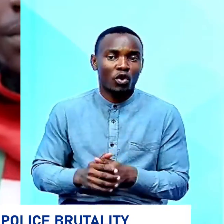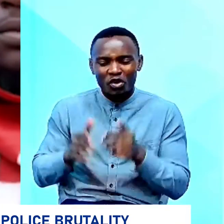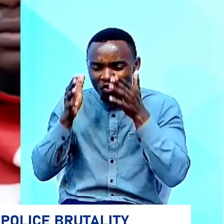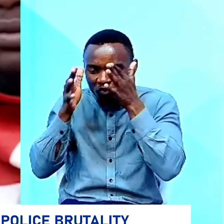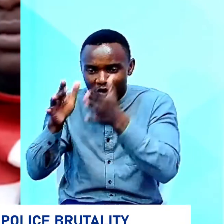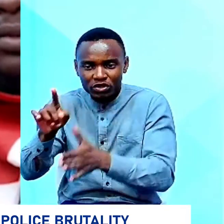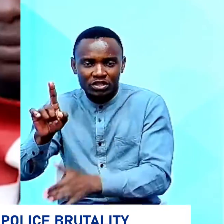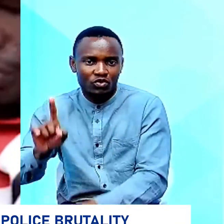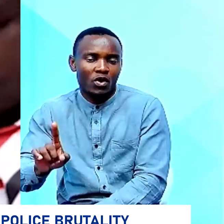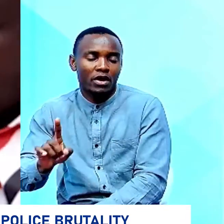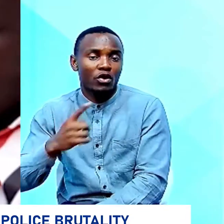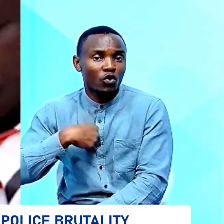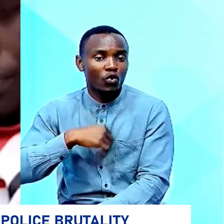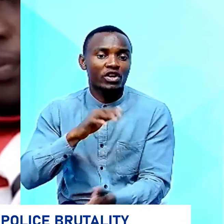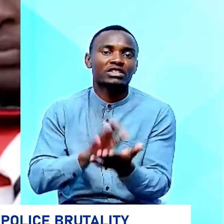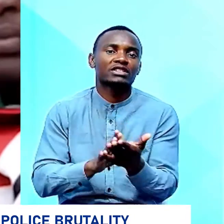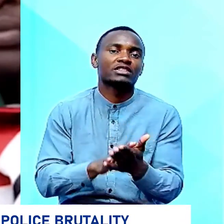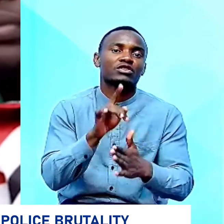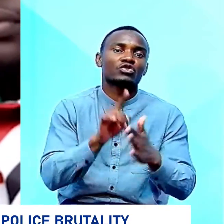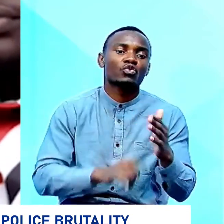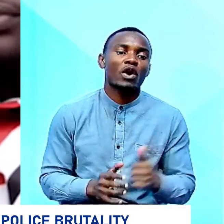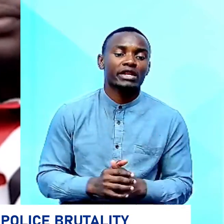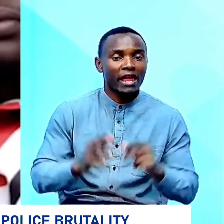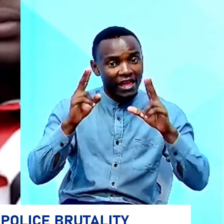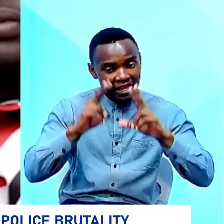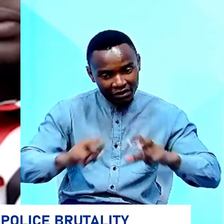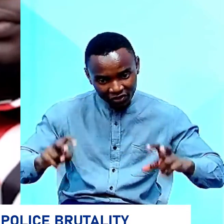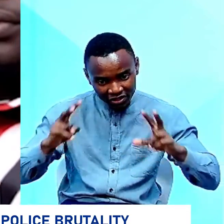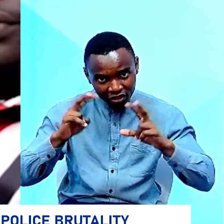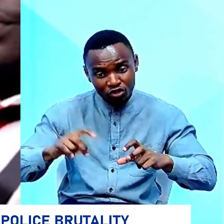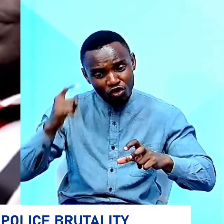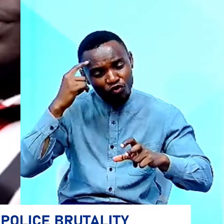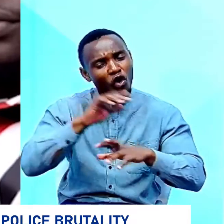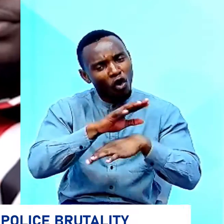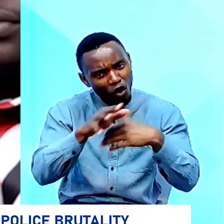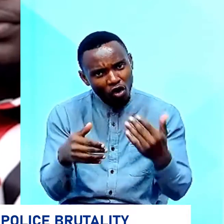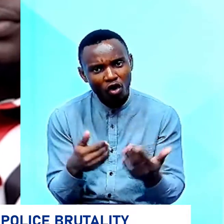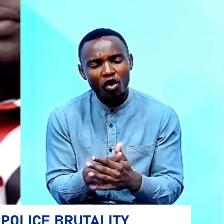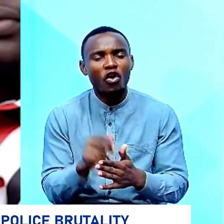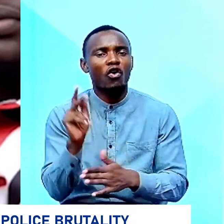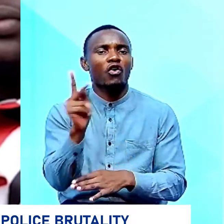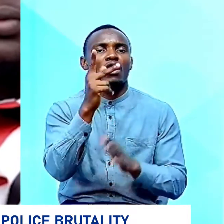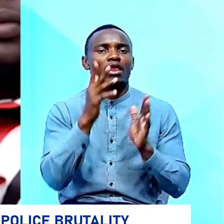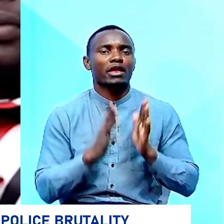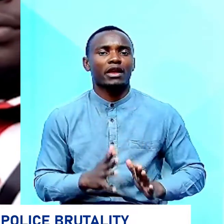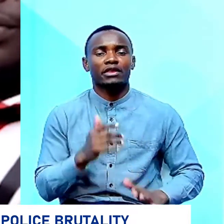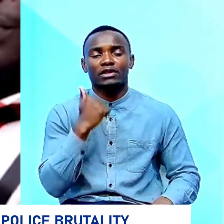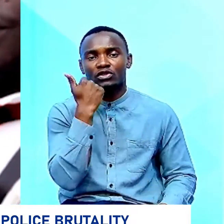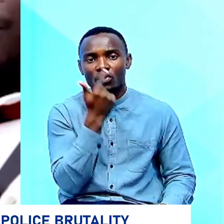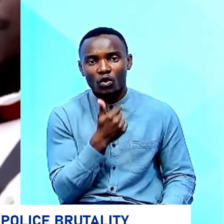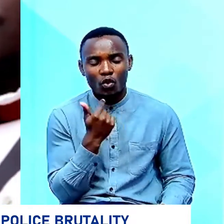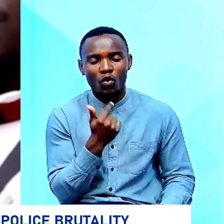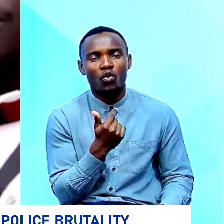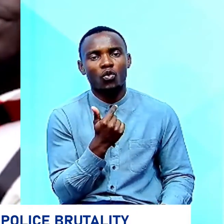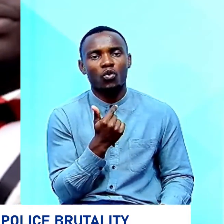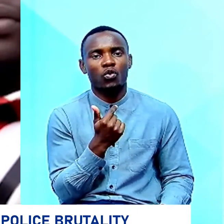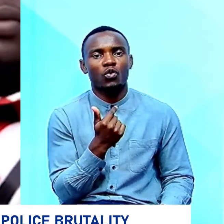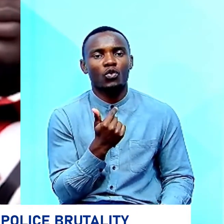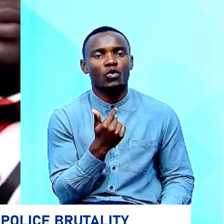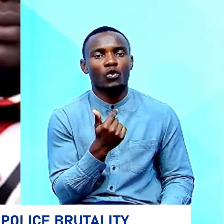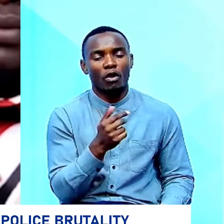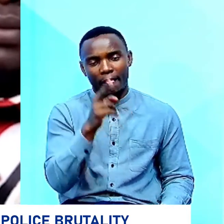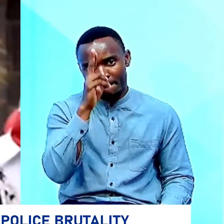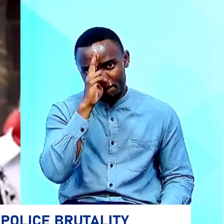to suggest here that inquest be done for all the Kenyans who have been failed by the